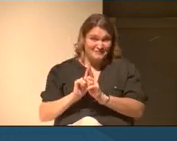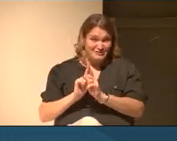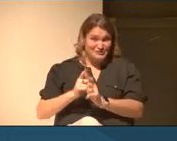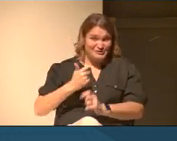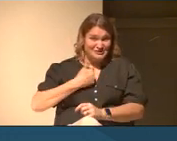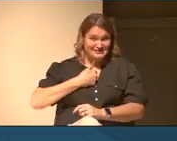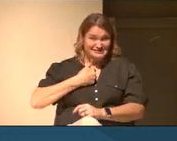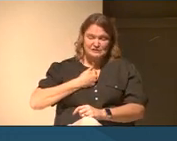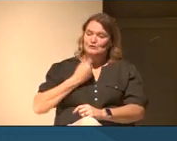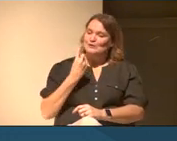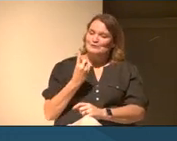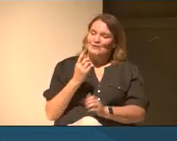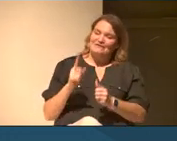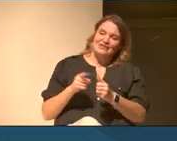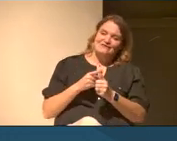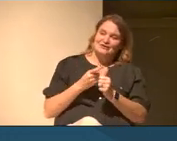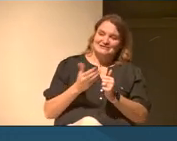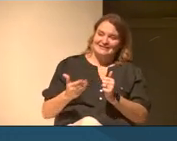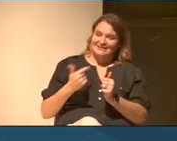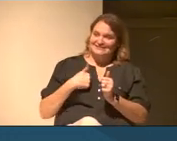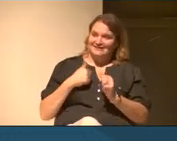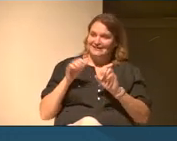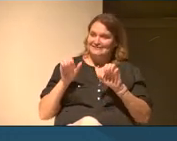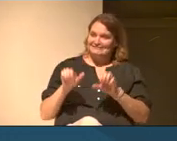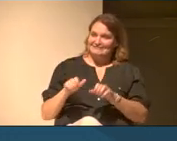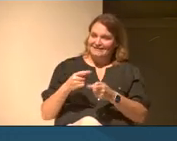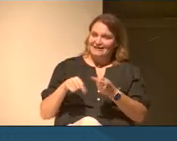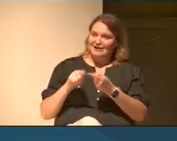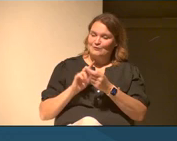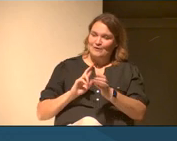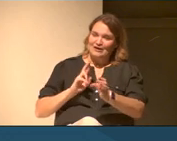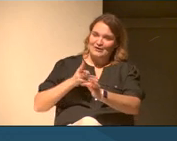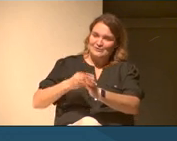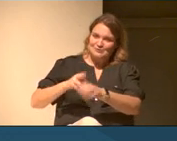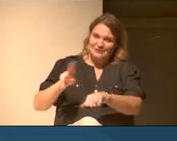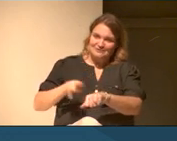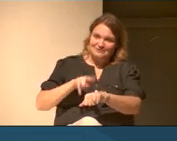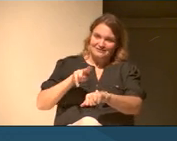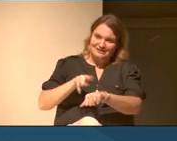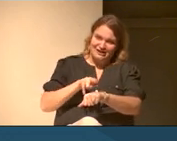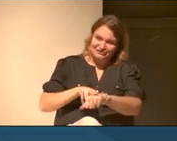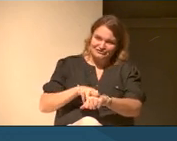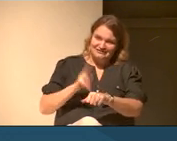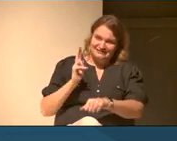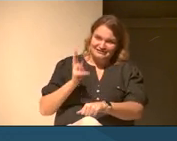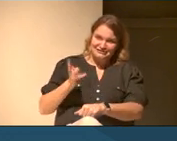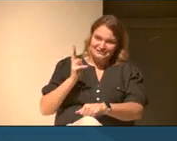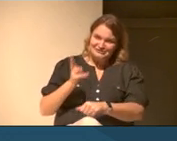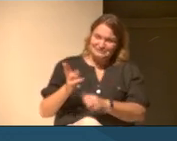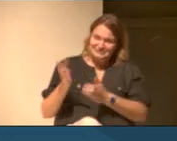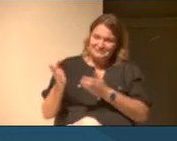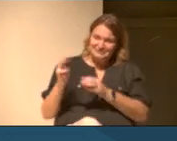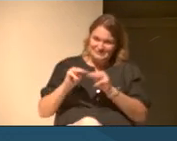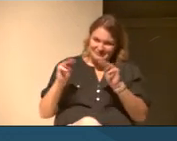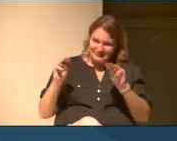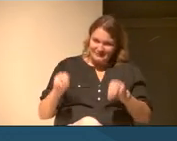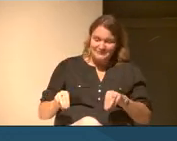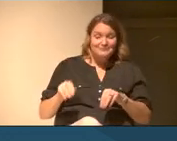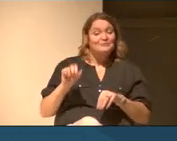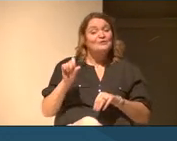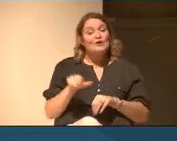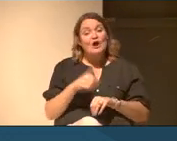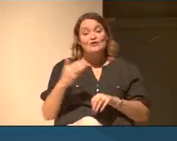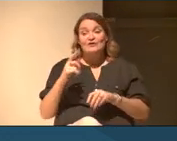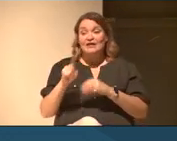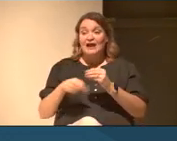first things I did when I joined the Natural History Museum. Now, another thing that is amazing about the ocean is that